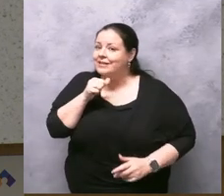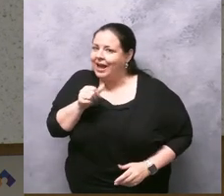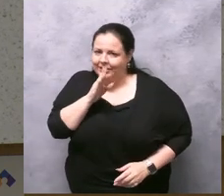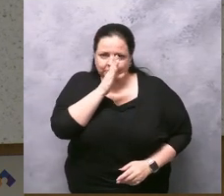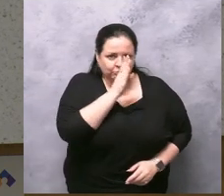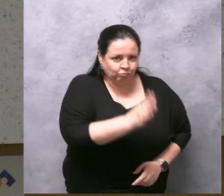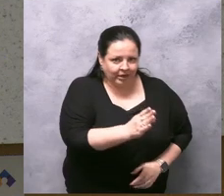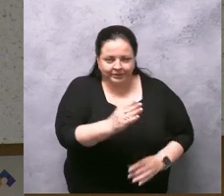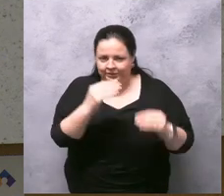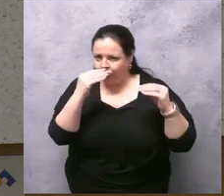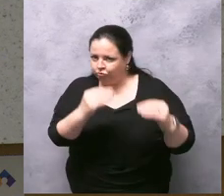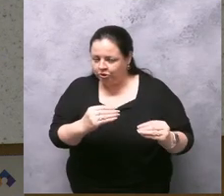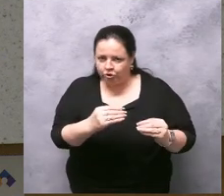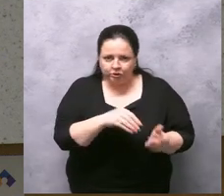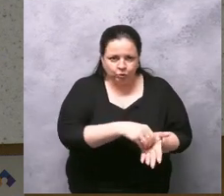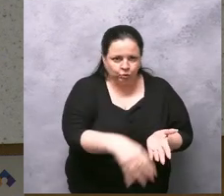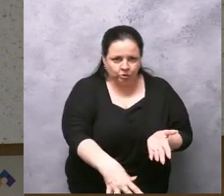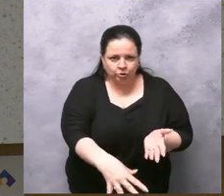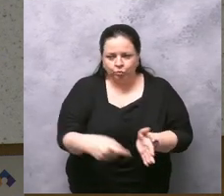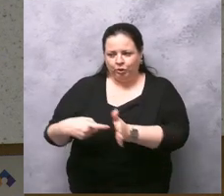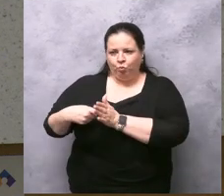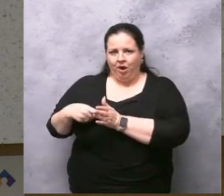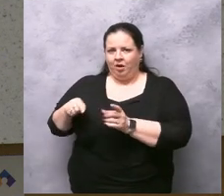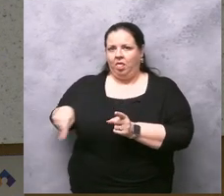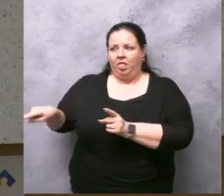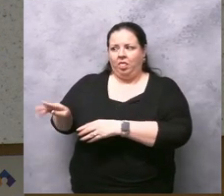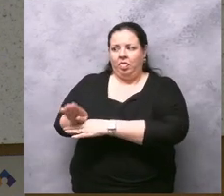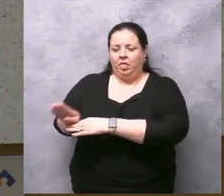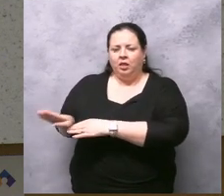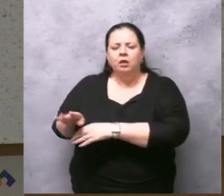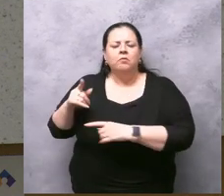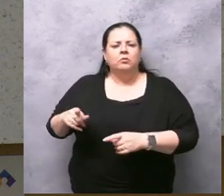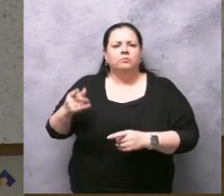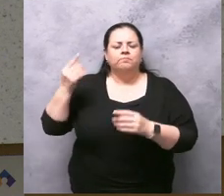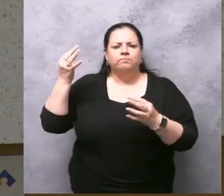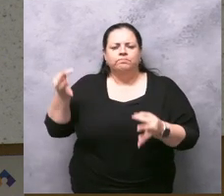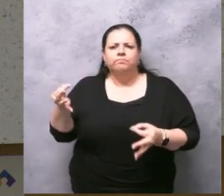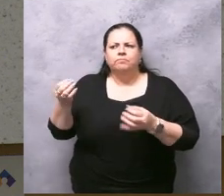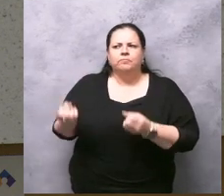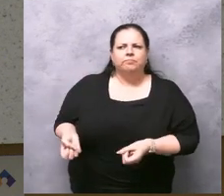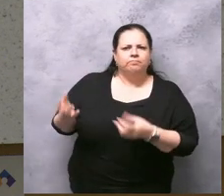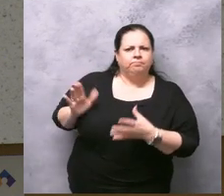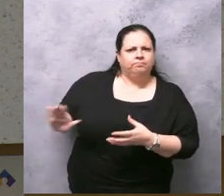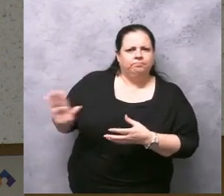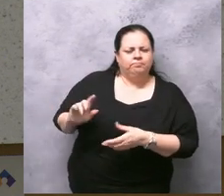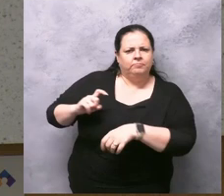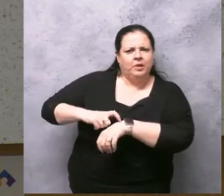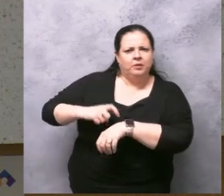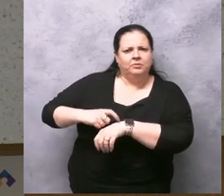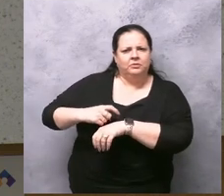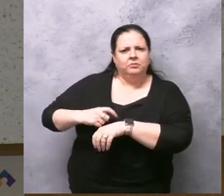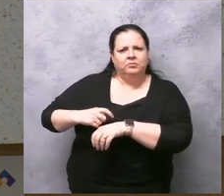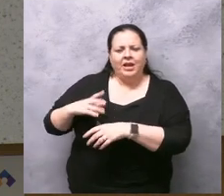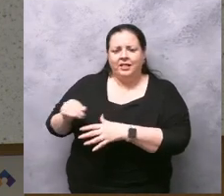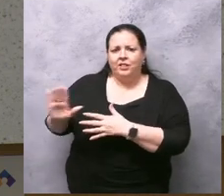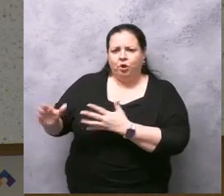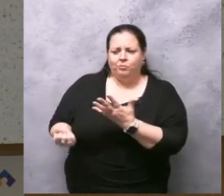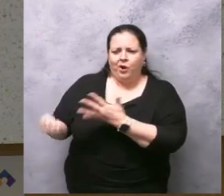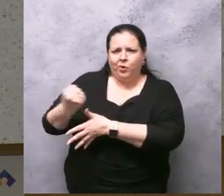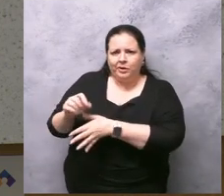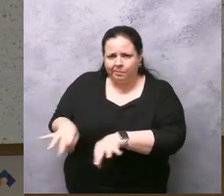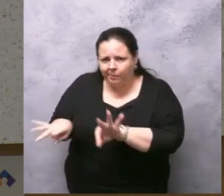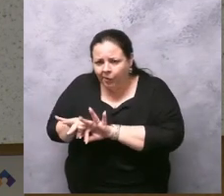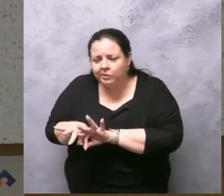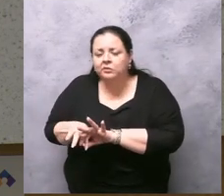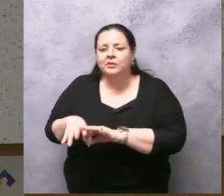non-direct instructional tasks that were required of teachers, to determine the time required for each of these tasks and the perceived importance to our teachers,